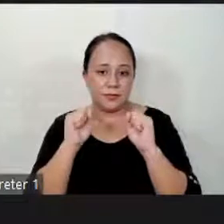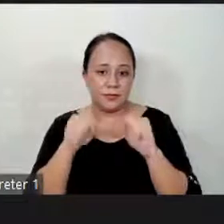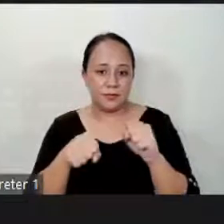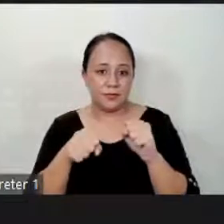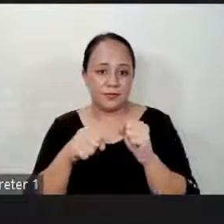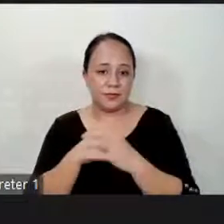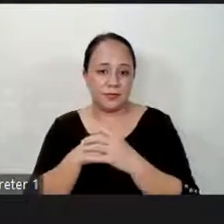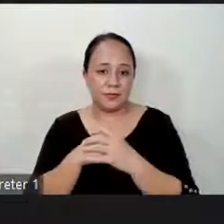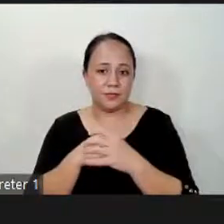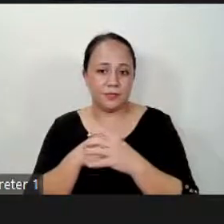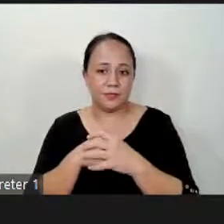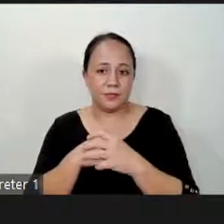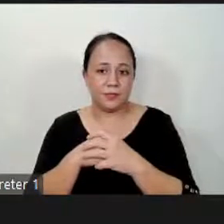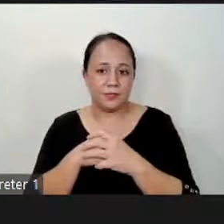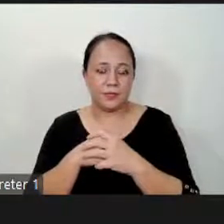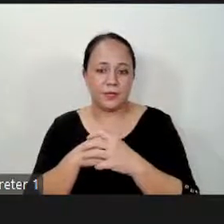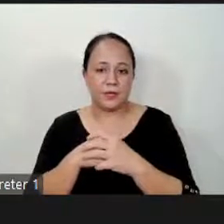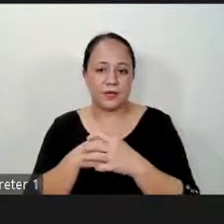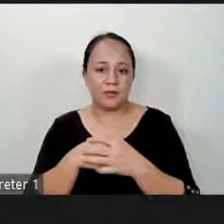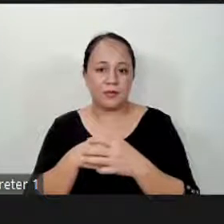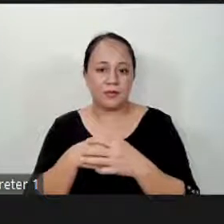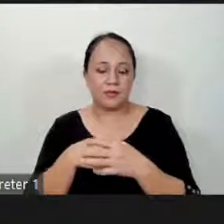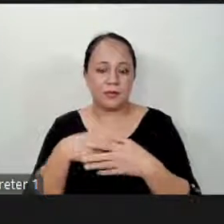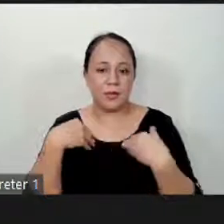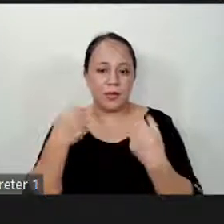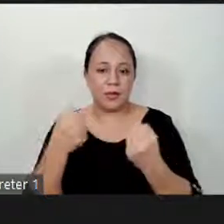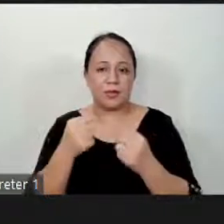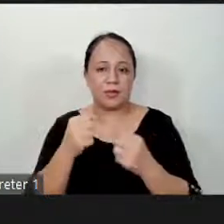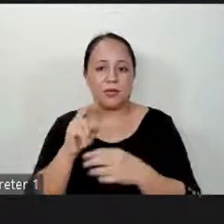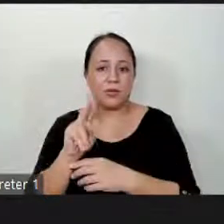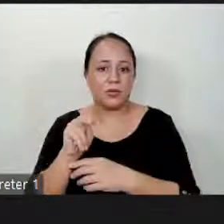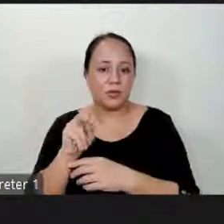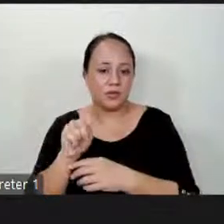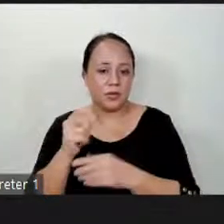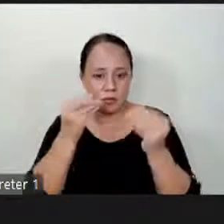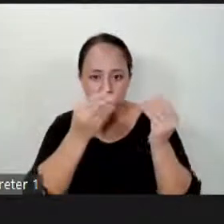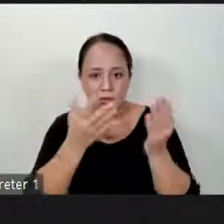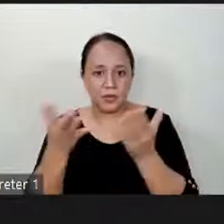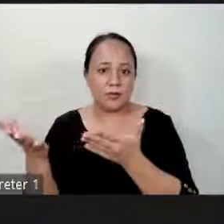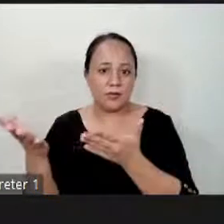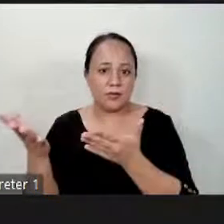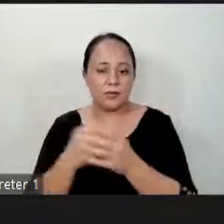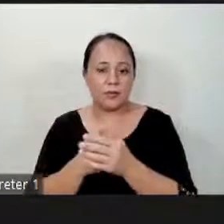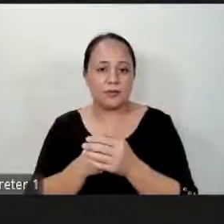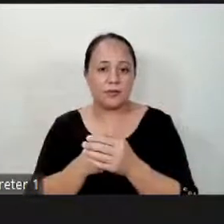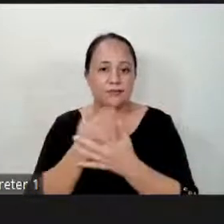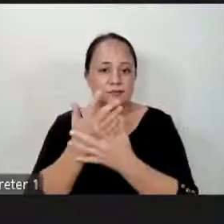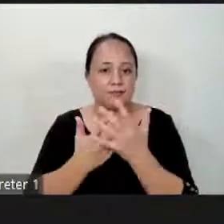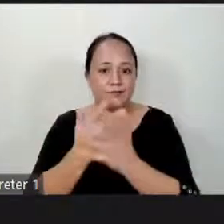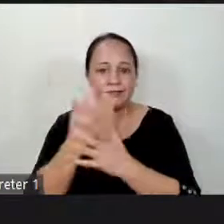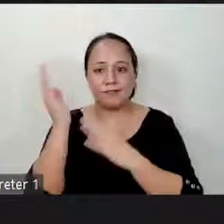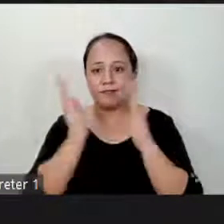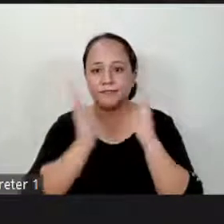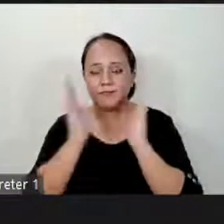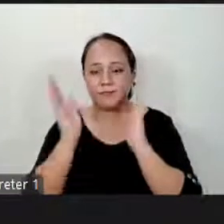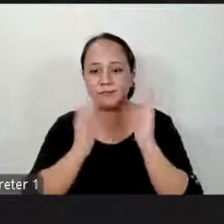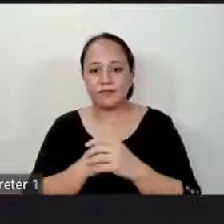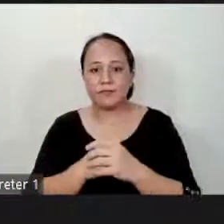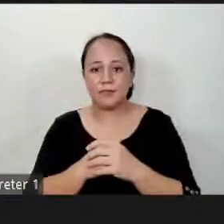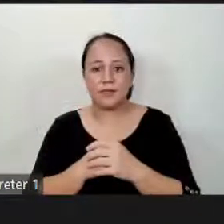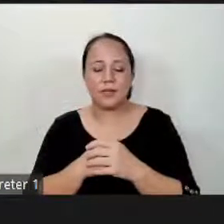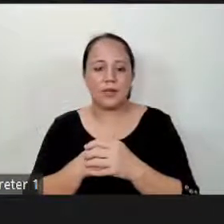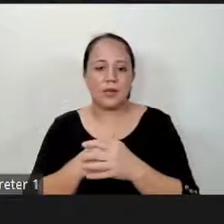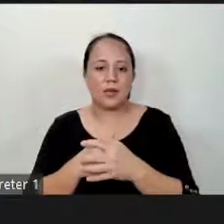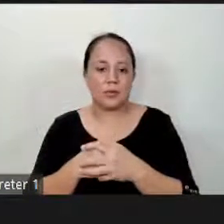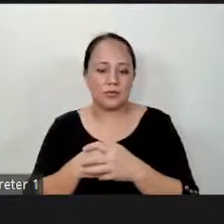smallest health unit to deliver at least the screening services para we could move forward